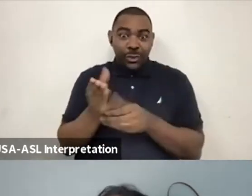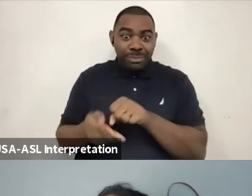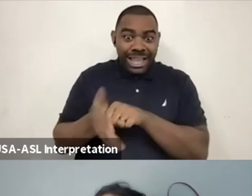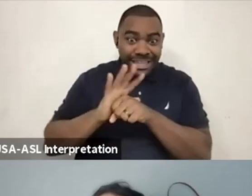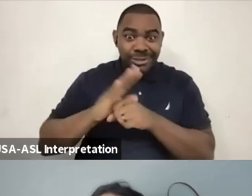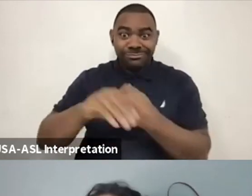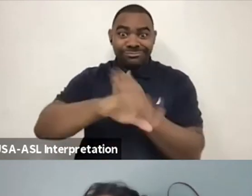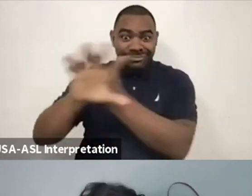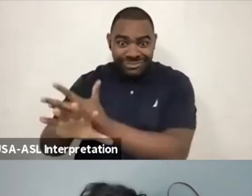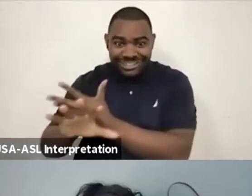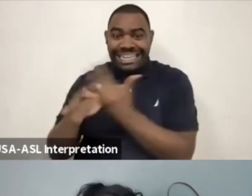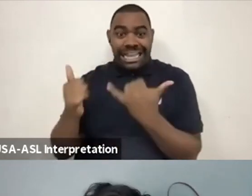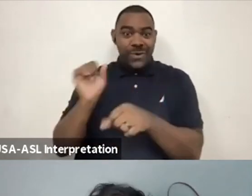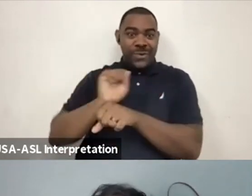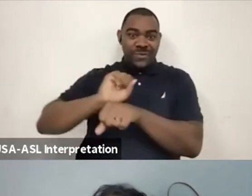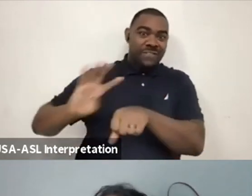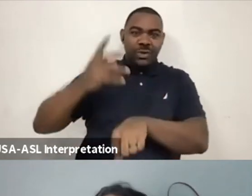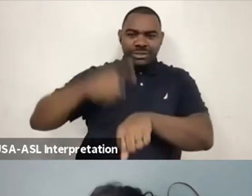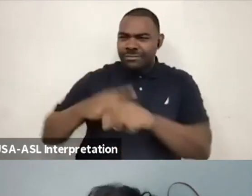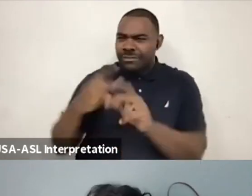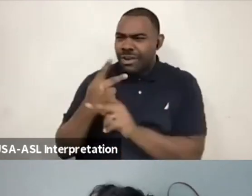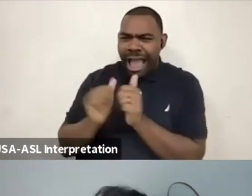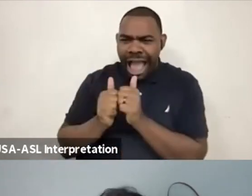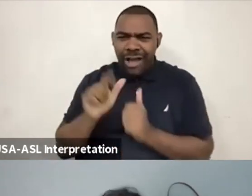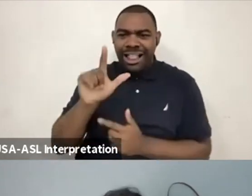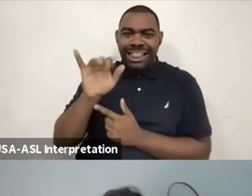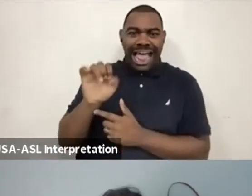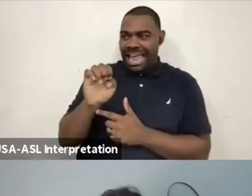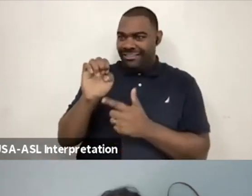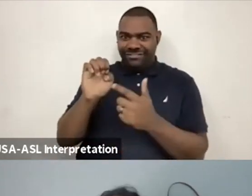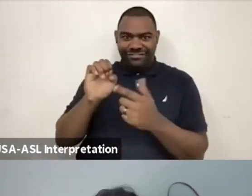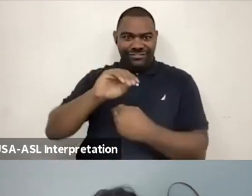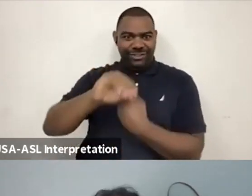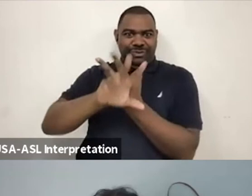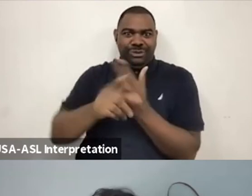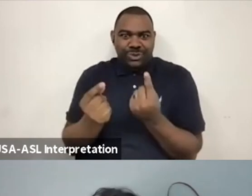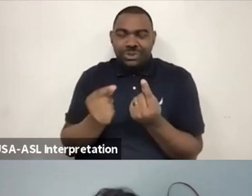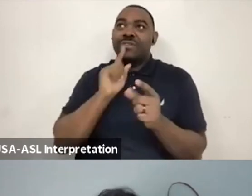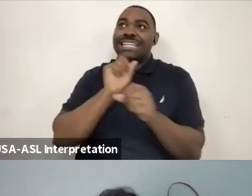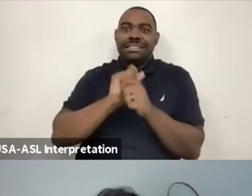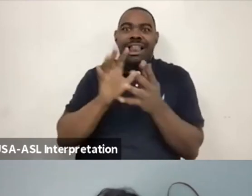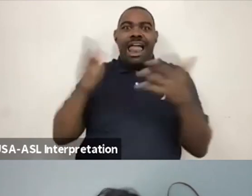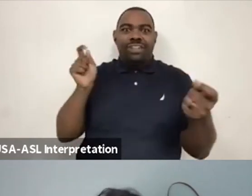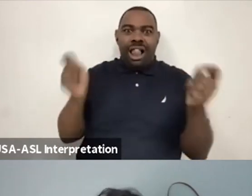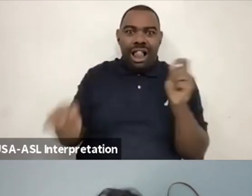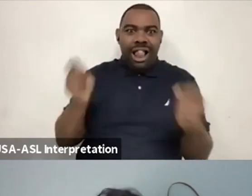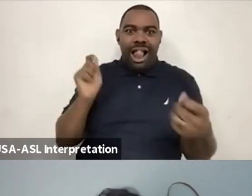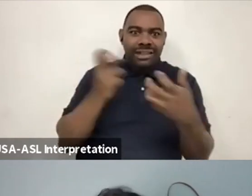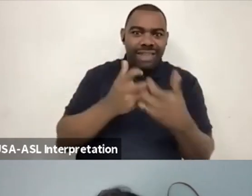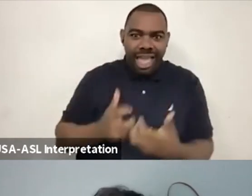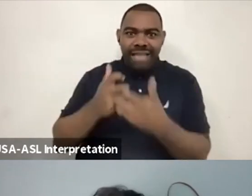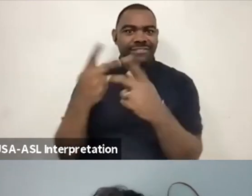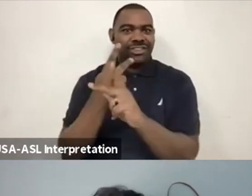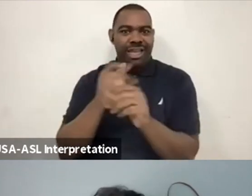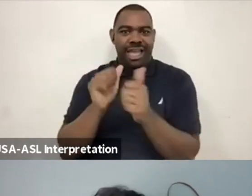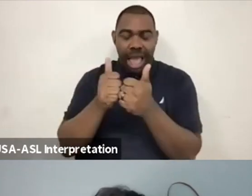virtually, and now we're working on our 4th time figuring out how to do it live virtually. So it's a lot of adapting and collaborating and